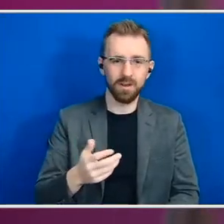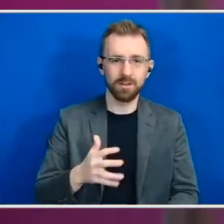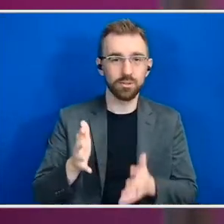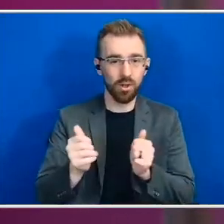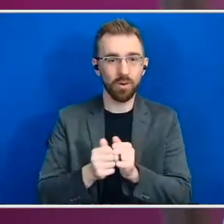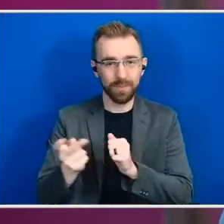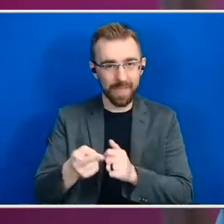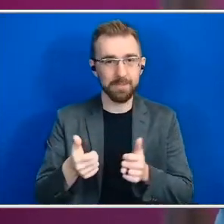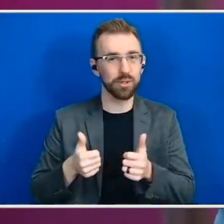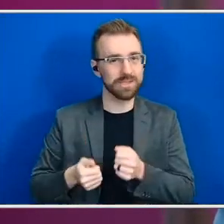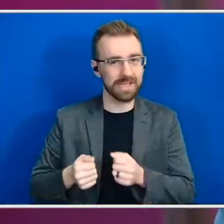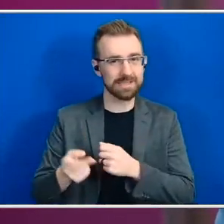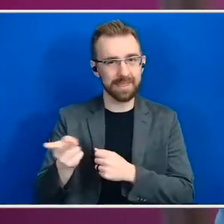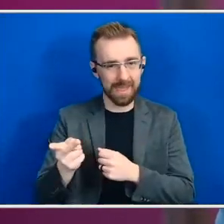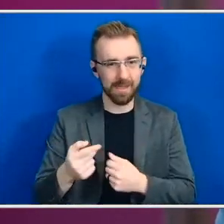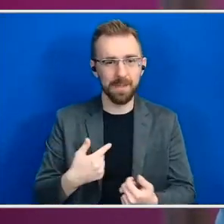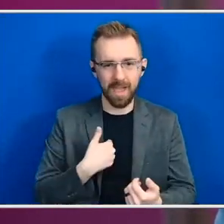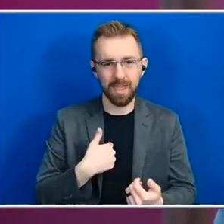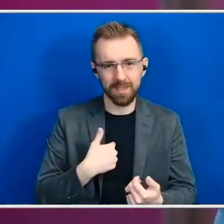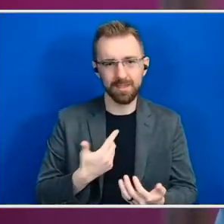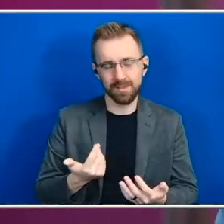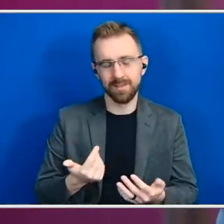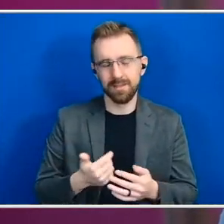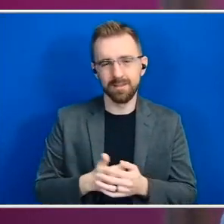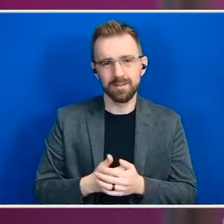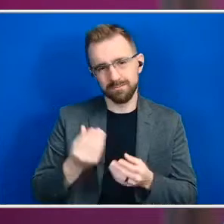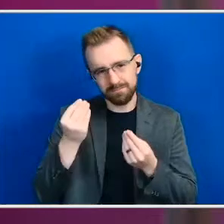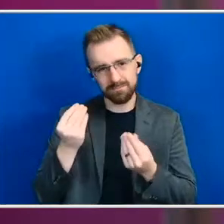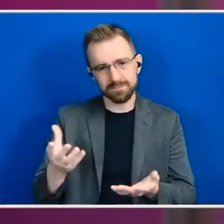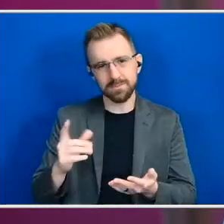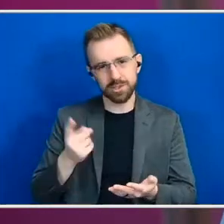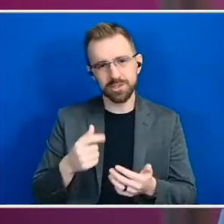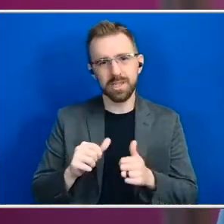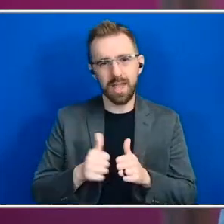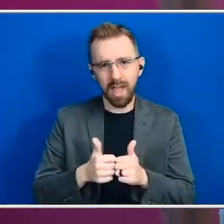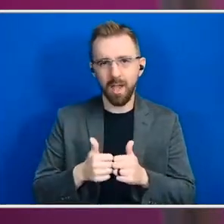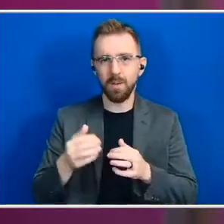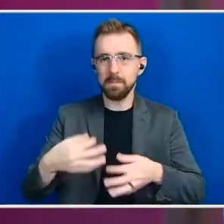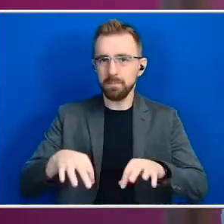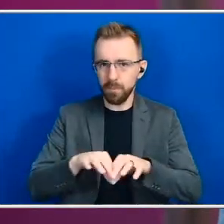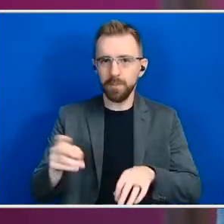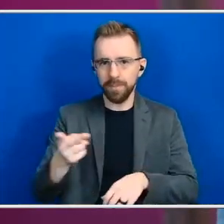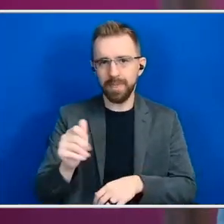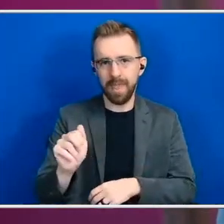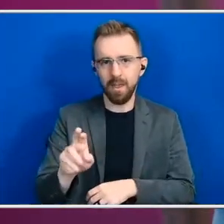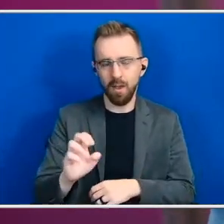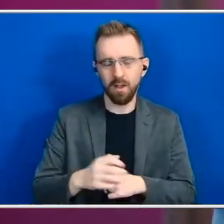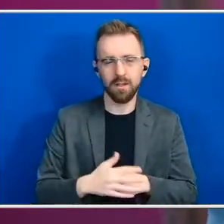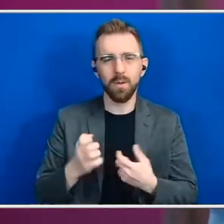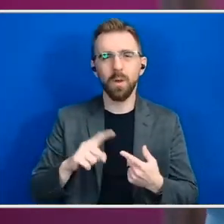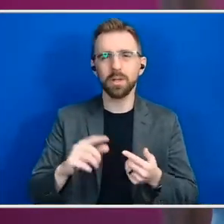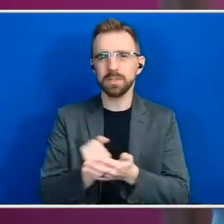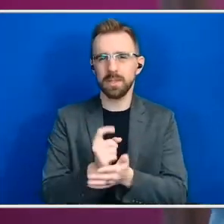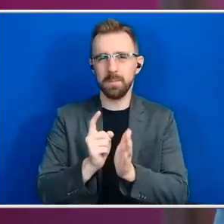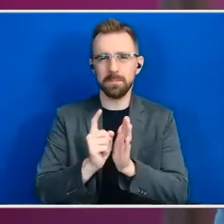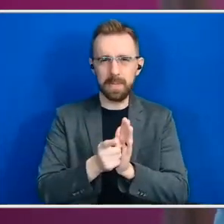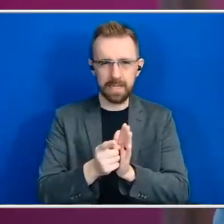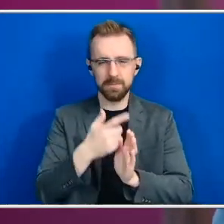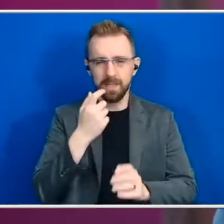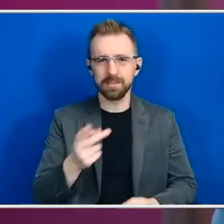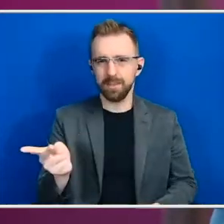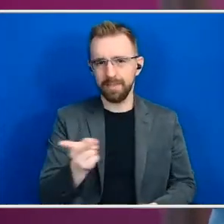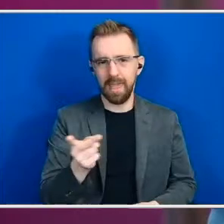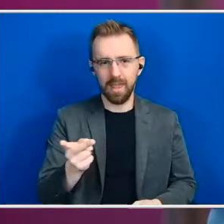them, I let them know just how important they are. But I want to take a minute because they are as good as they